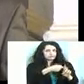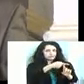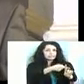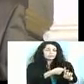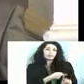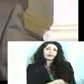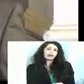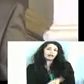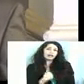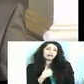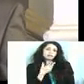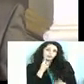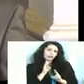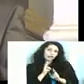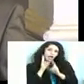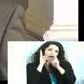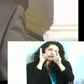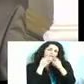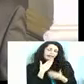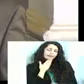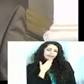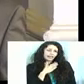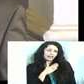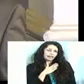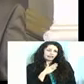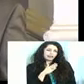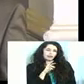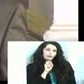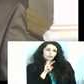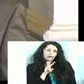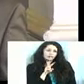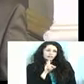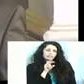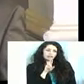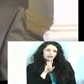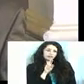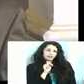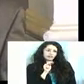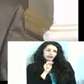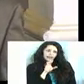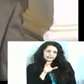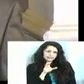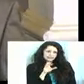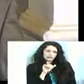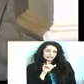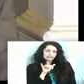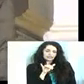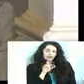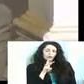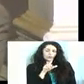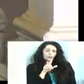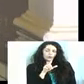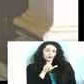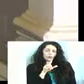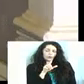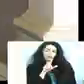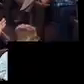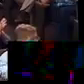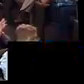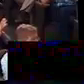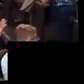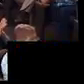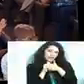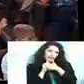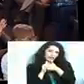a moment just to honor and to thank the Reverend Elder Dr. Nancy Wilson for her incredible leadership for our denomination.